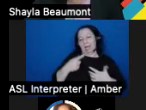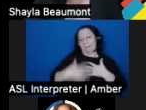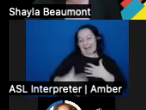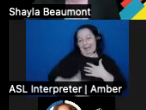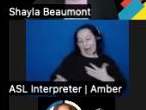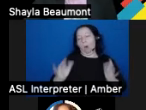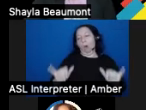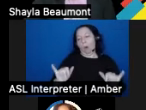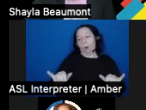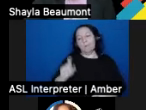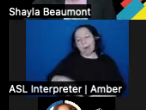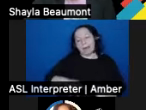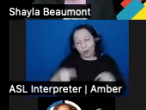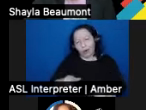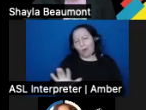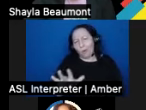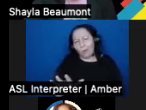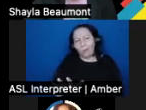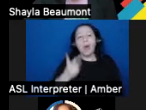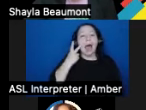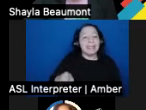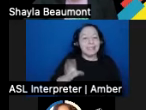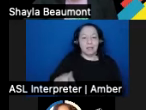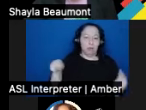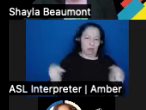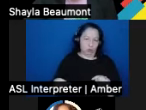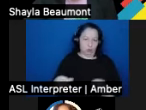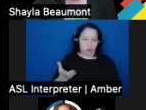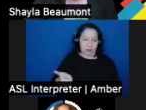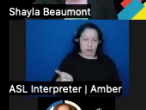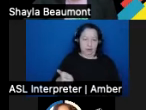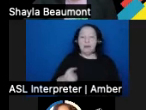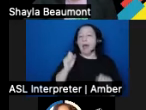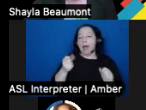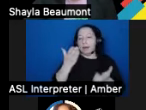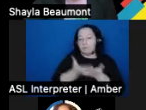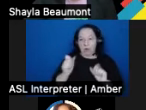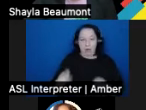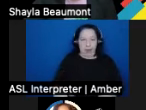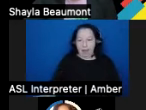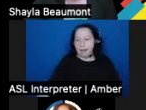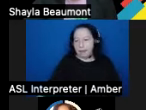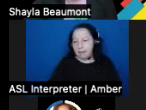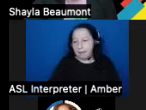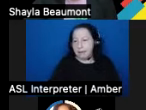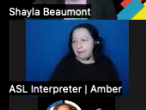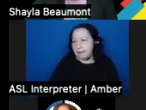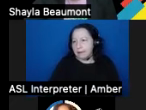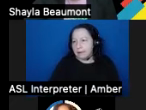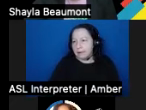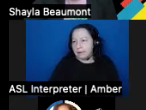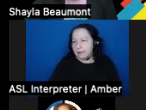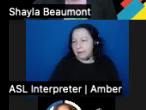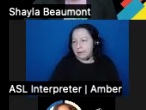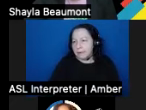painful. Or, oh, I can see that injury. Okay, I can verify it. But there's, this something